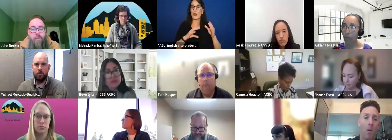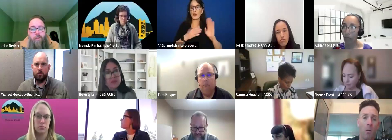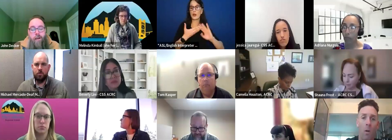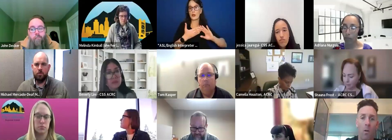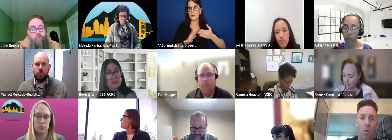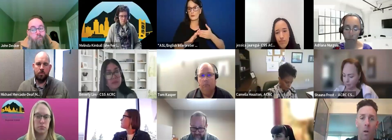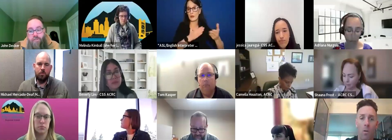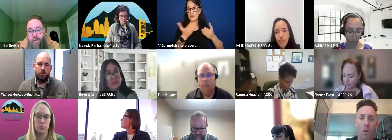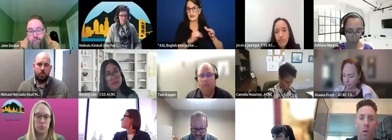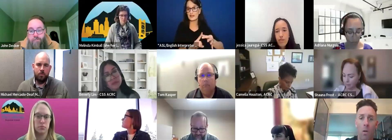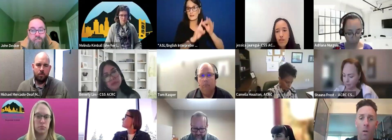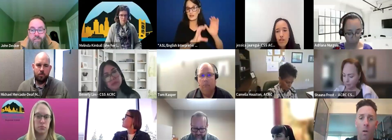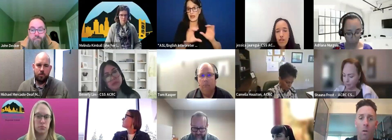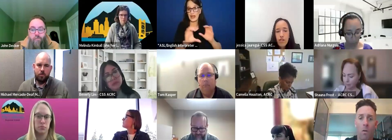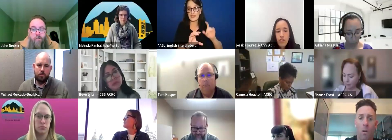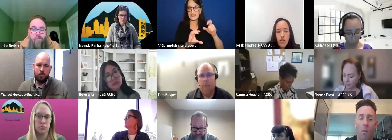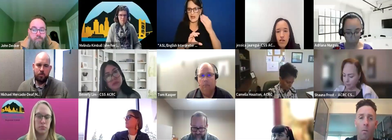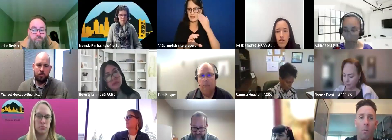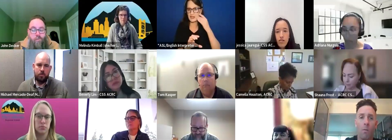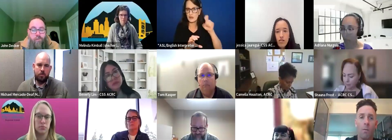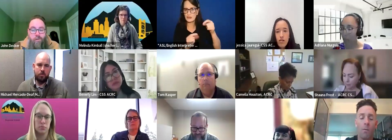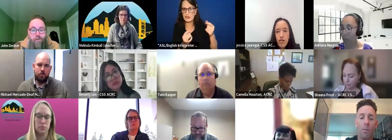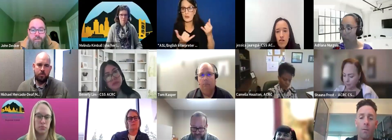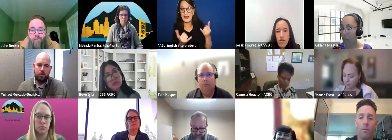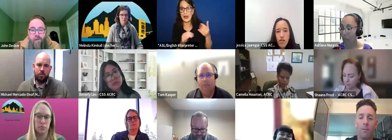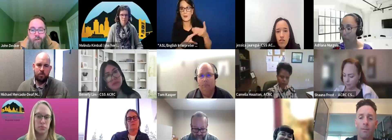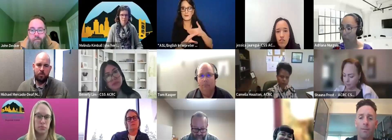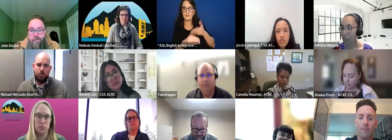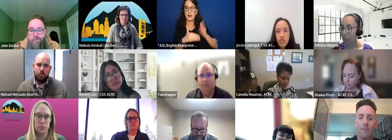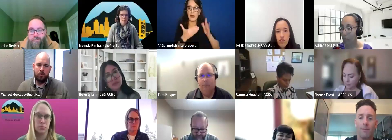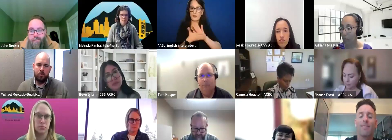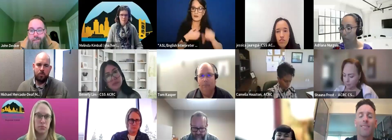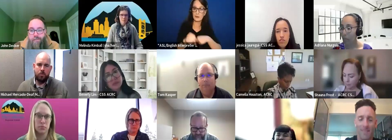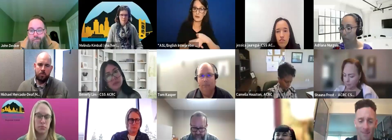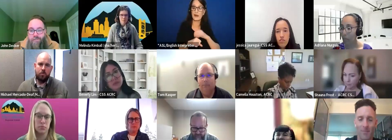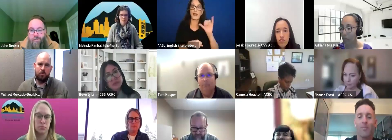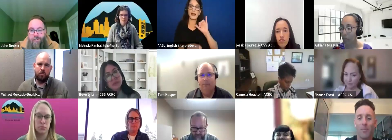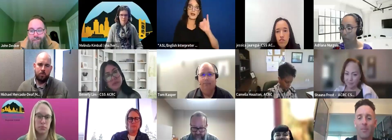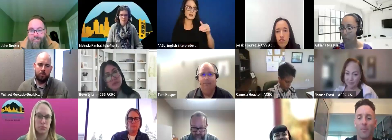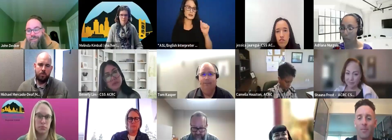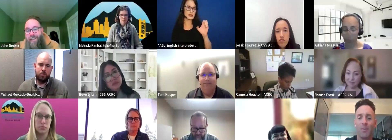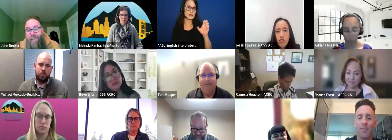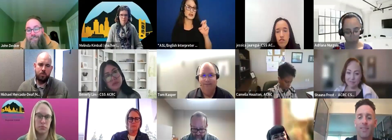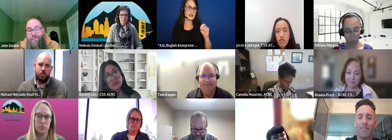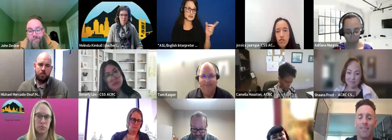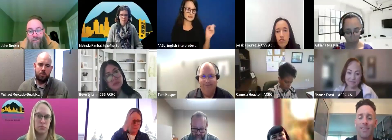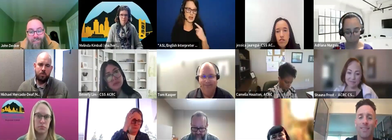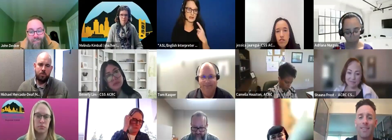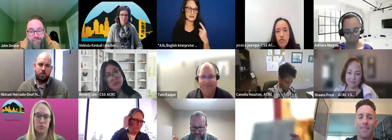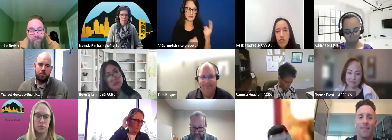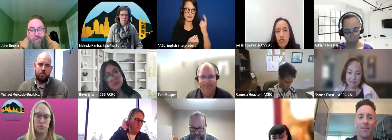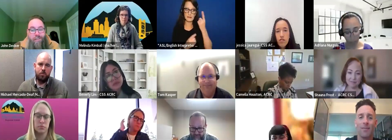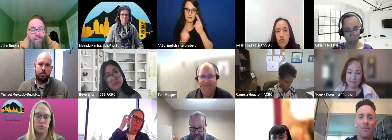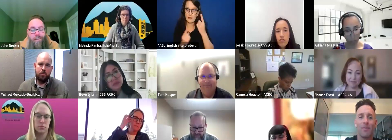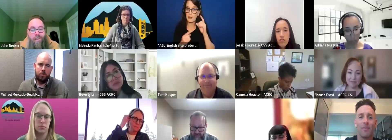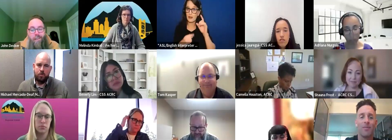year. For example, Jason keeps wondering, do we have to revendor all these 055 vendors? Like, what's going on here? It's a little